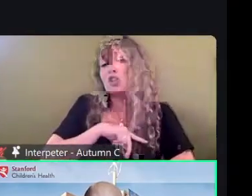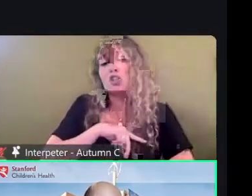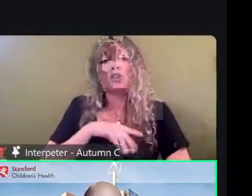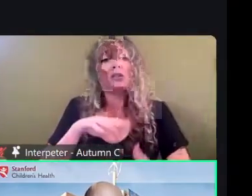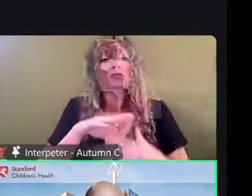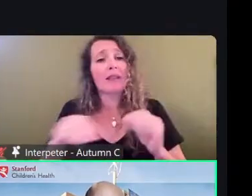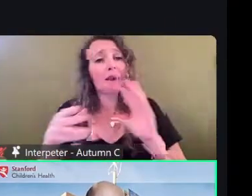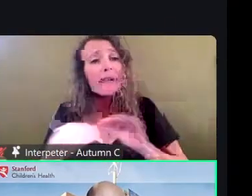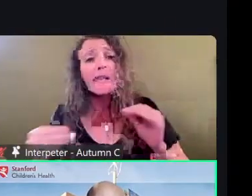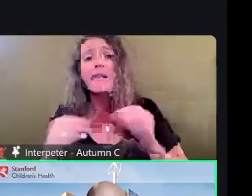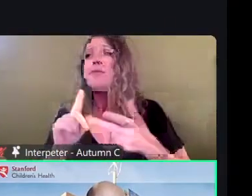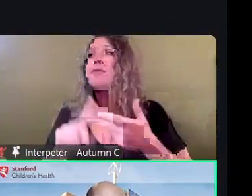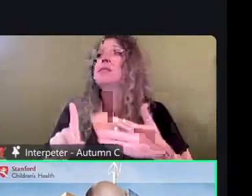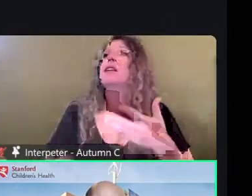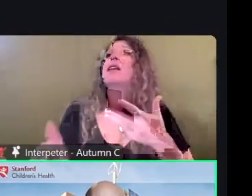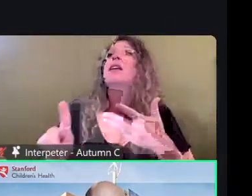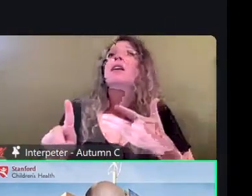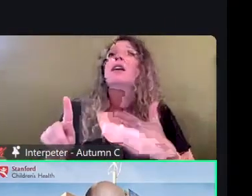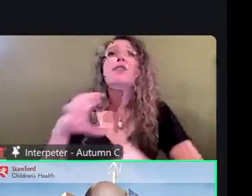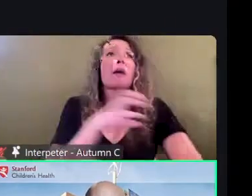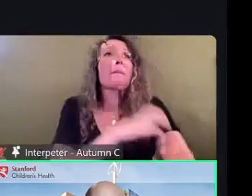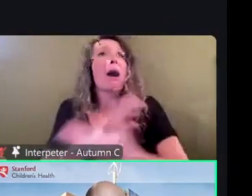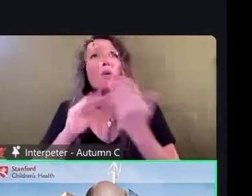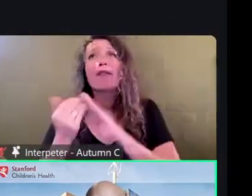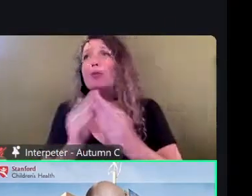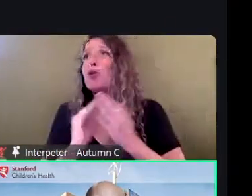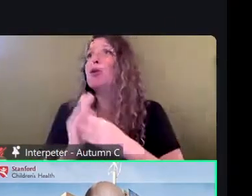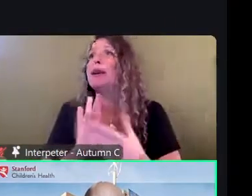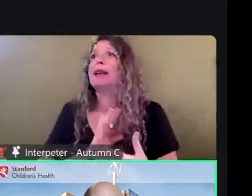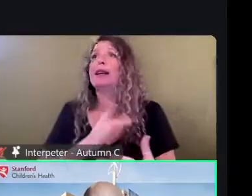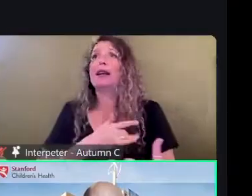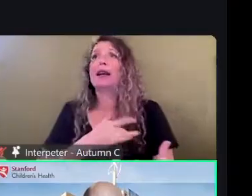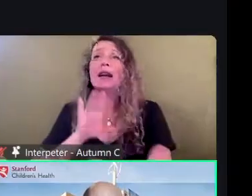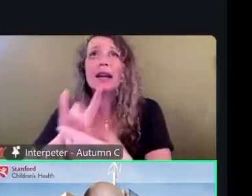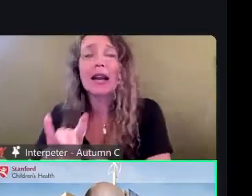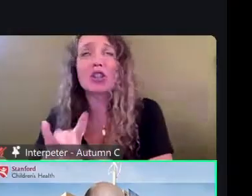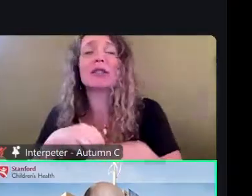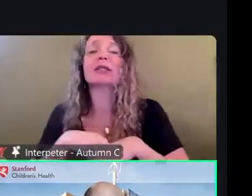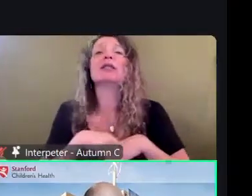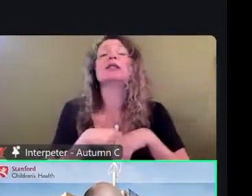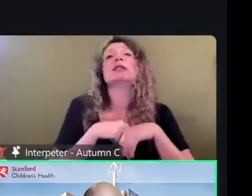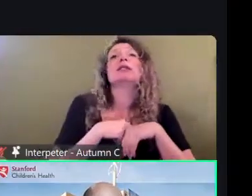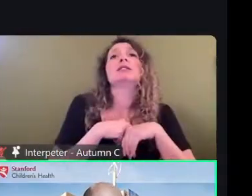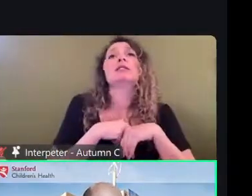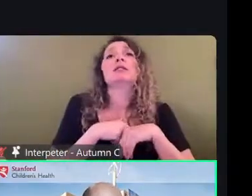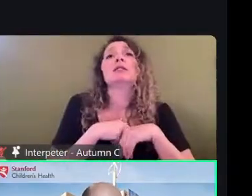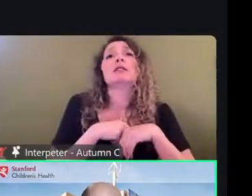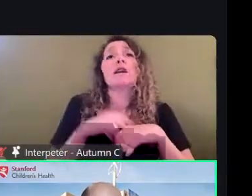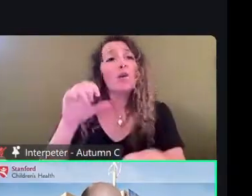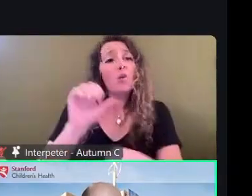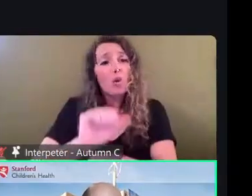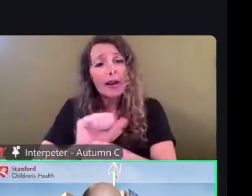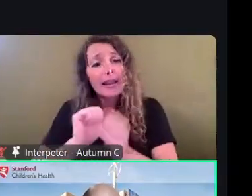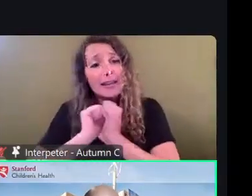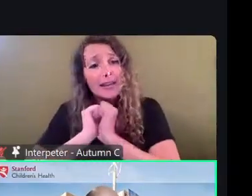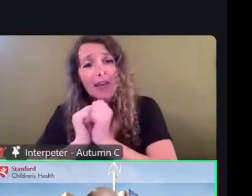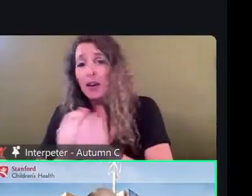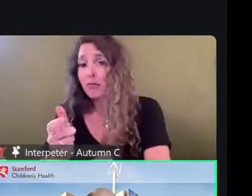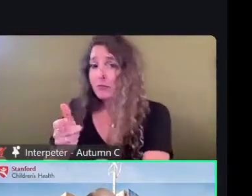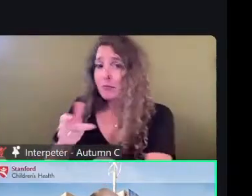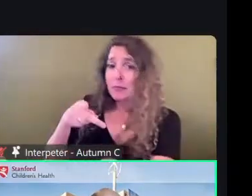narratives, the power of community and connection and working together. Yeah, Pete, what are your